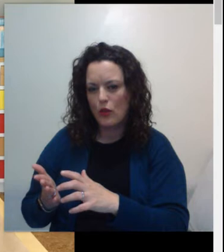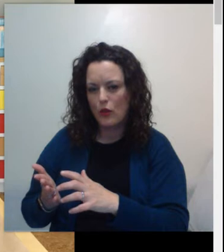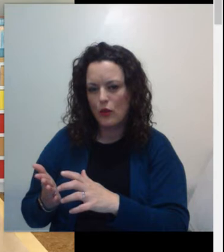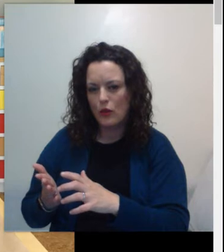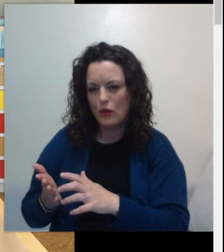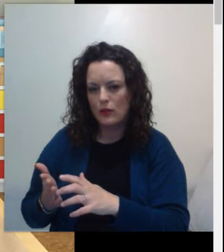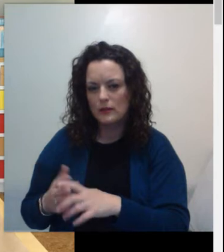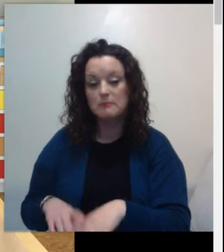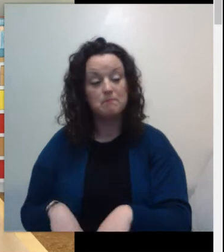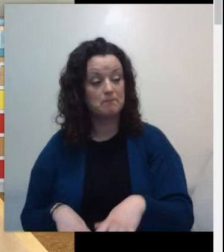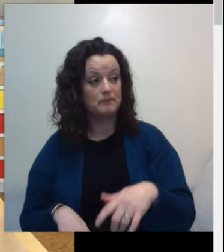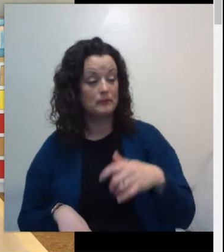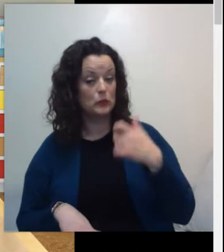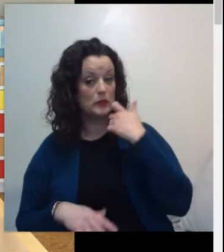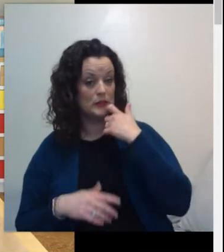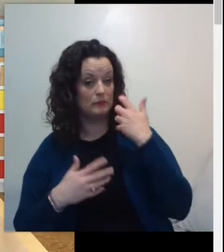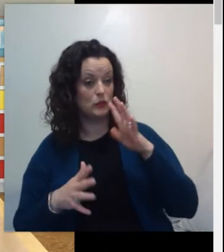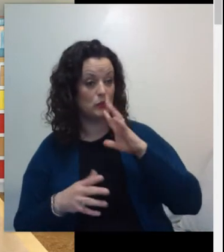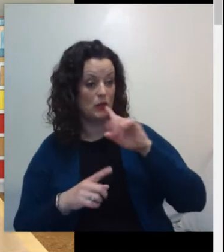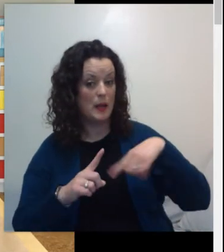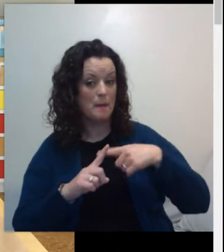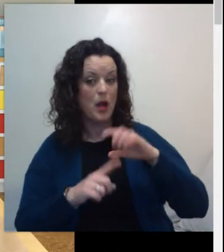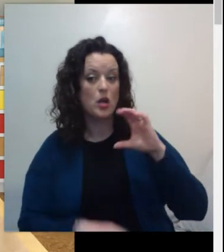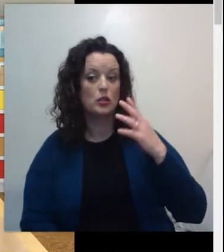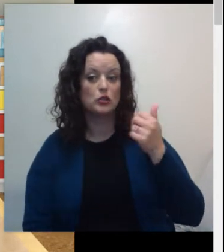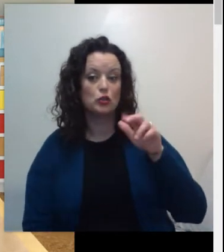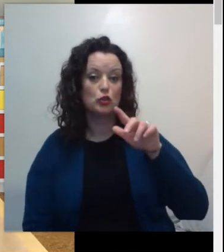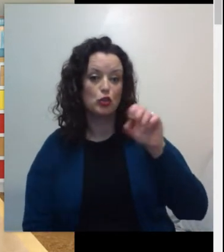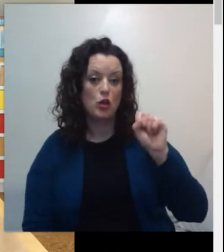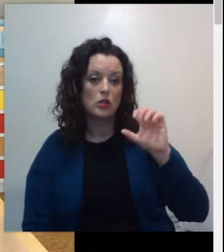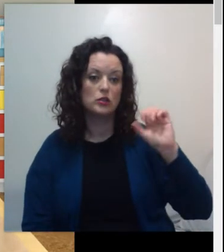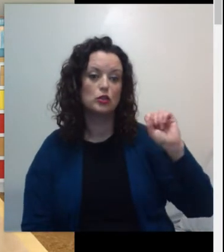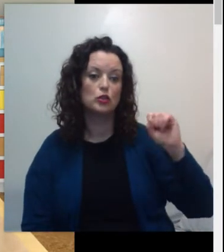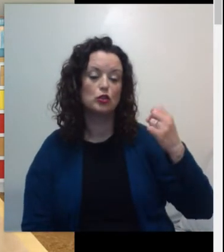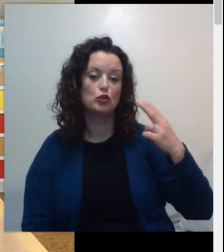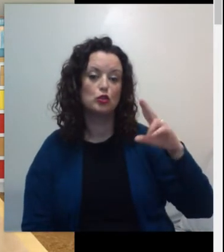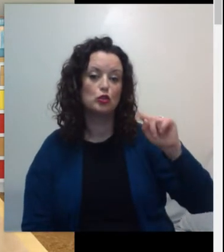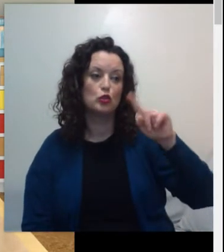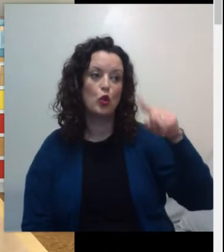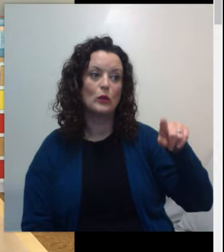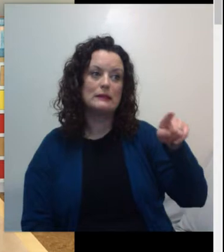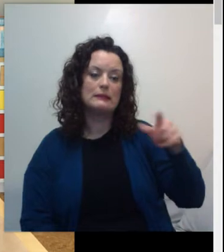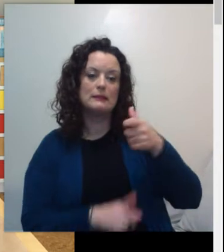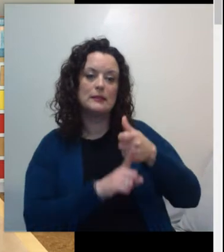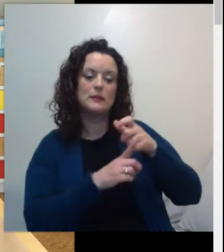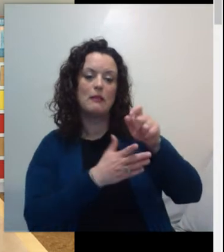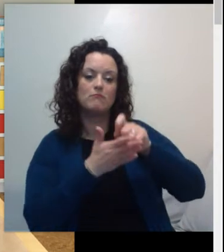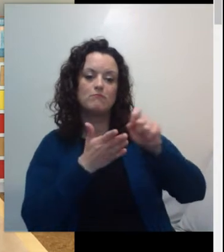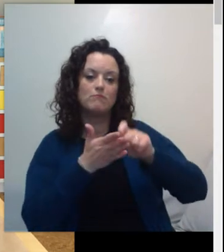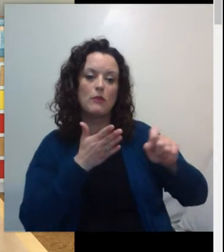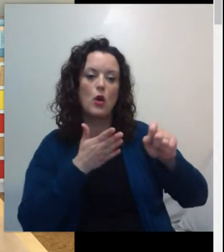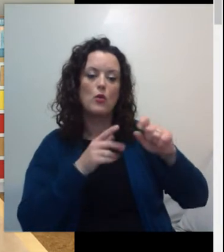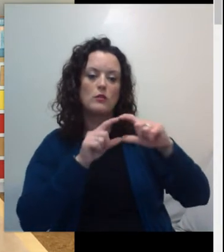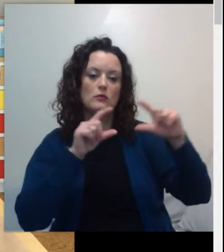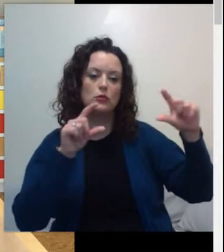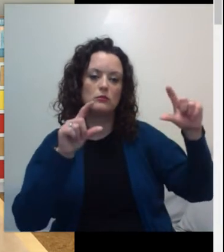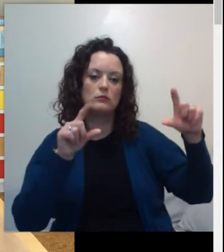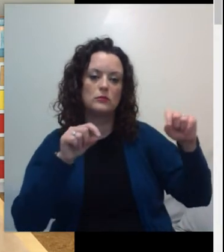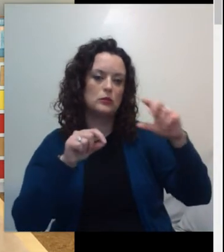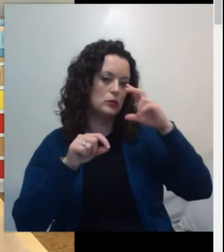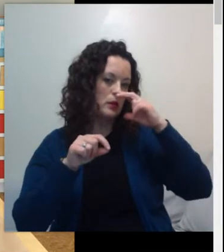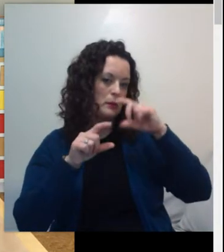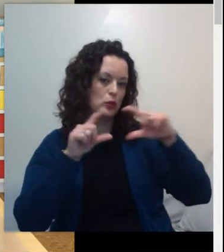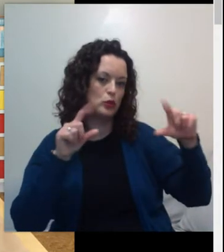talked about it. That was Charles Schulz. He was the author of a comic strip called Peanuts. How many books have you started